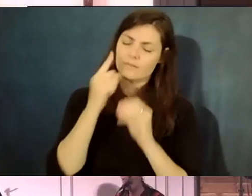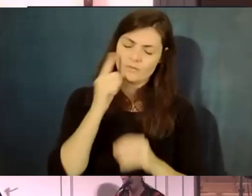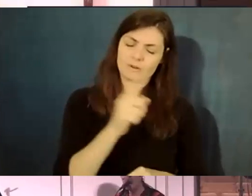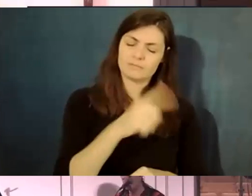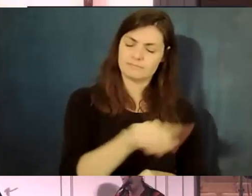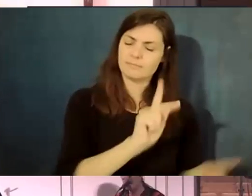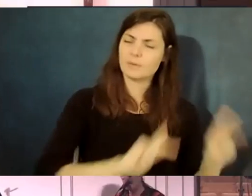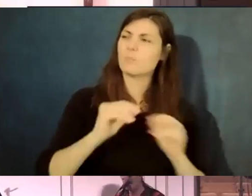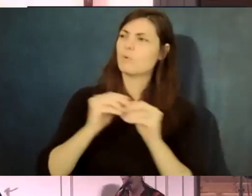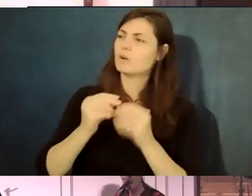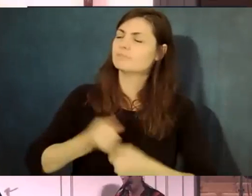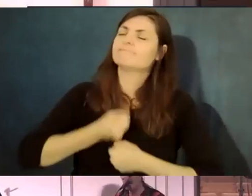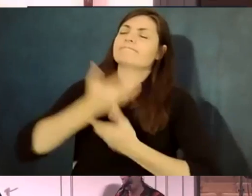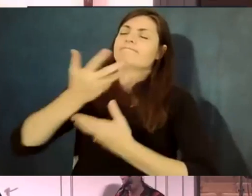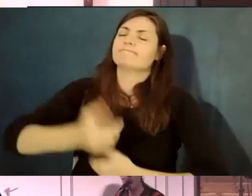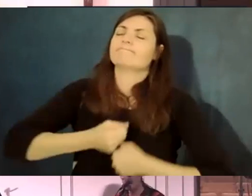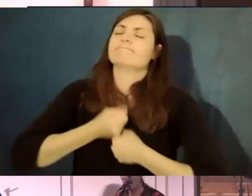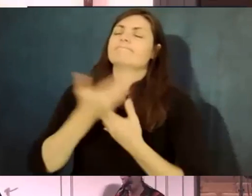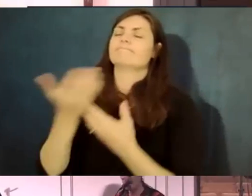more honestly, more selflessly.